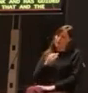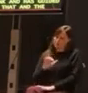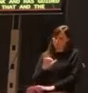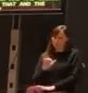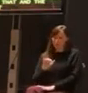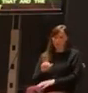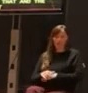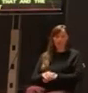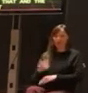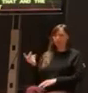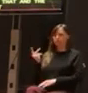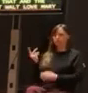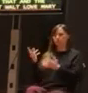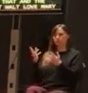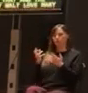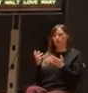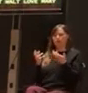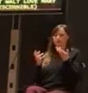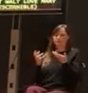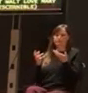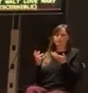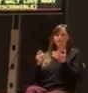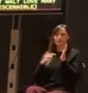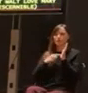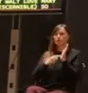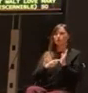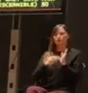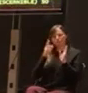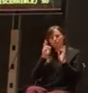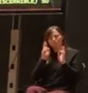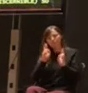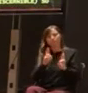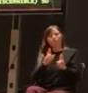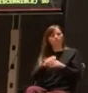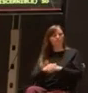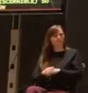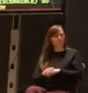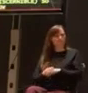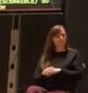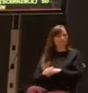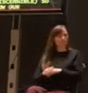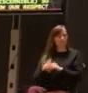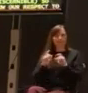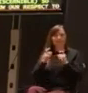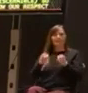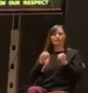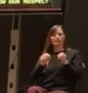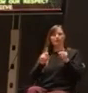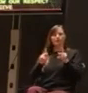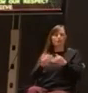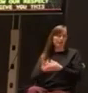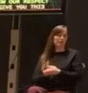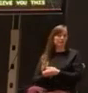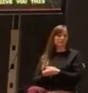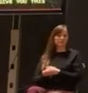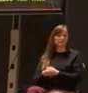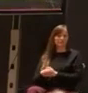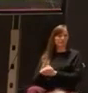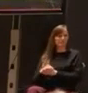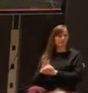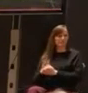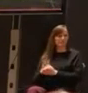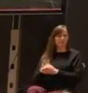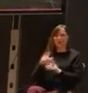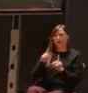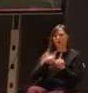so you know, wanted to show our respect to and give you this gift. So,